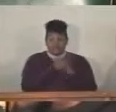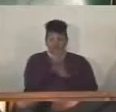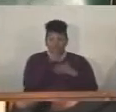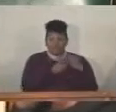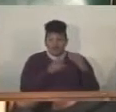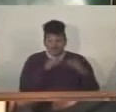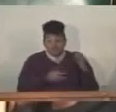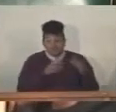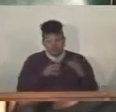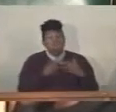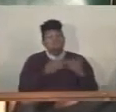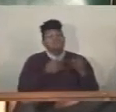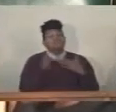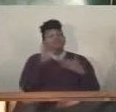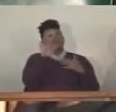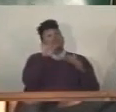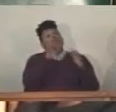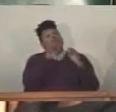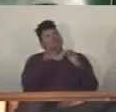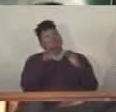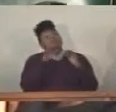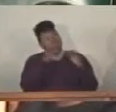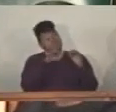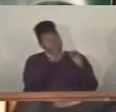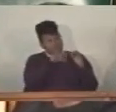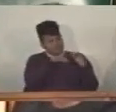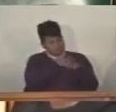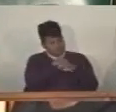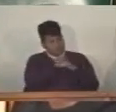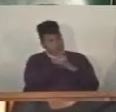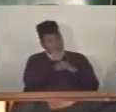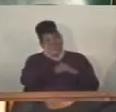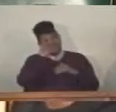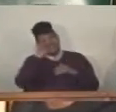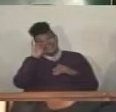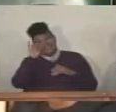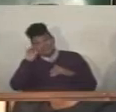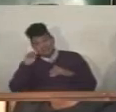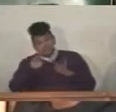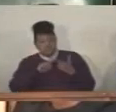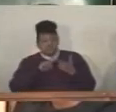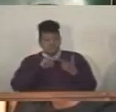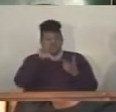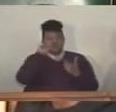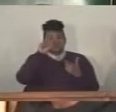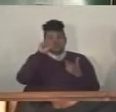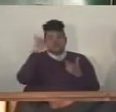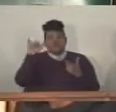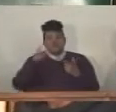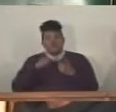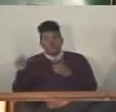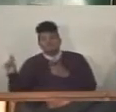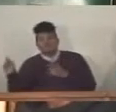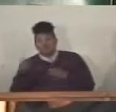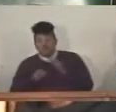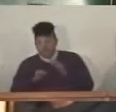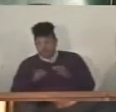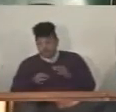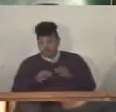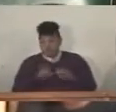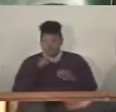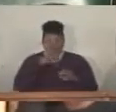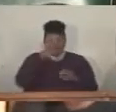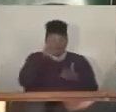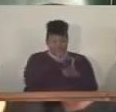indictment in the Supreme Court. Where the joint offenses arise under different pieces of legislation and are each triable by a